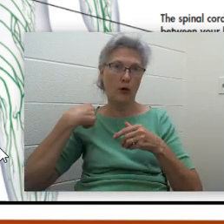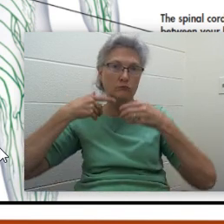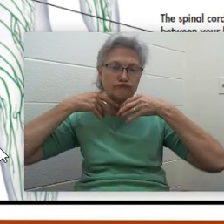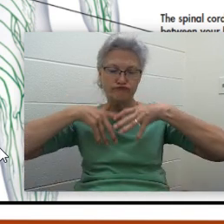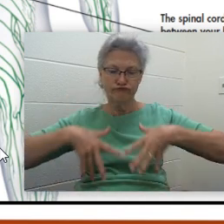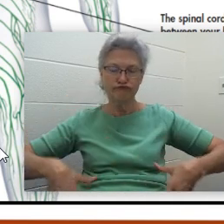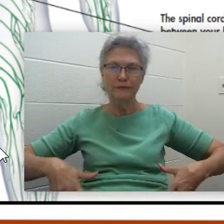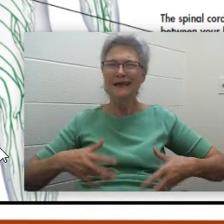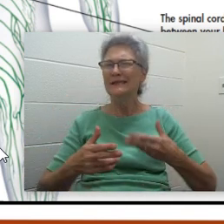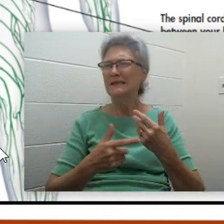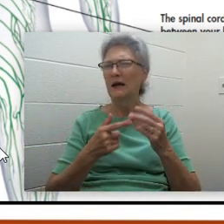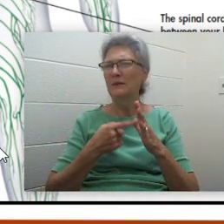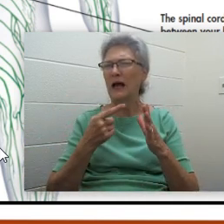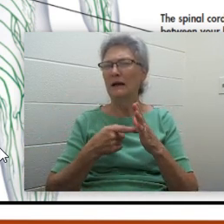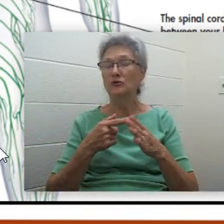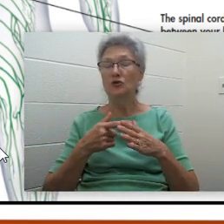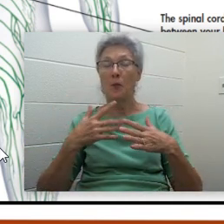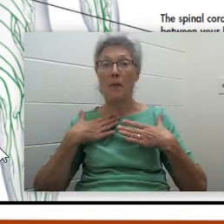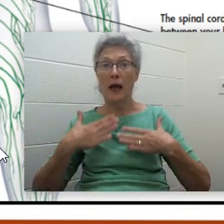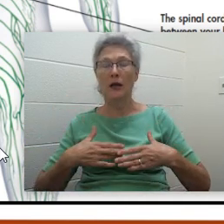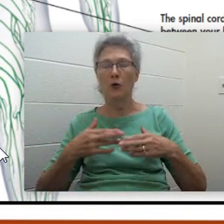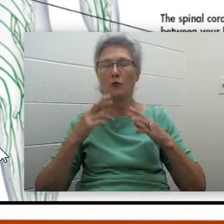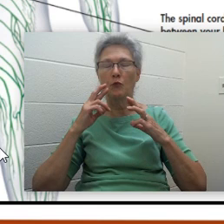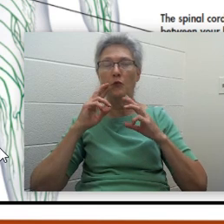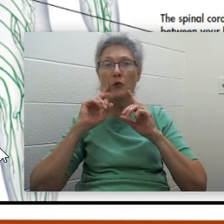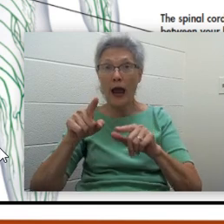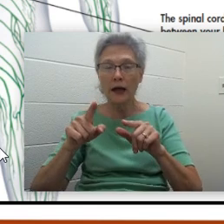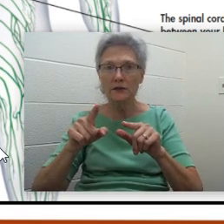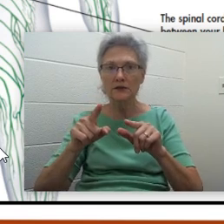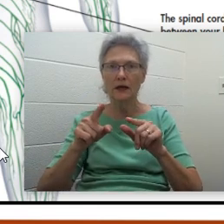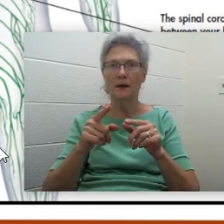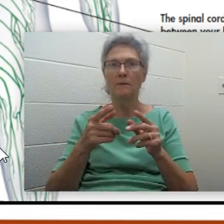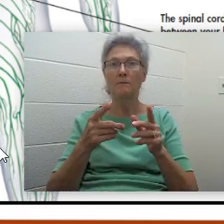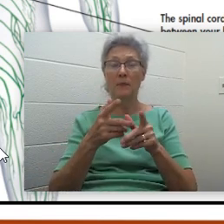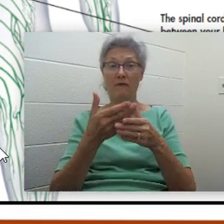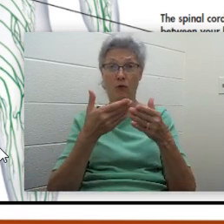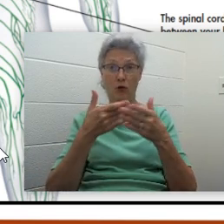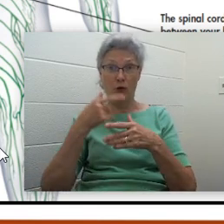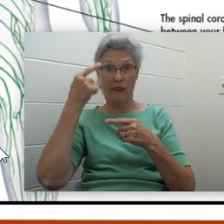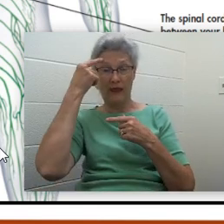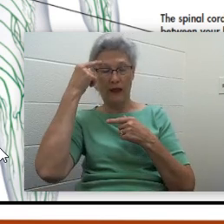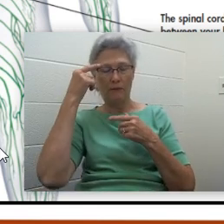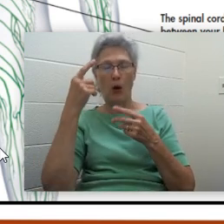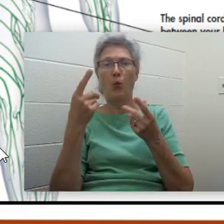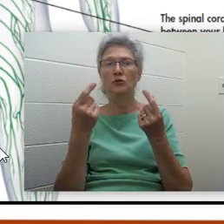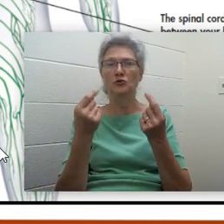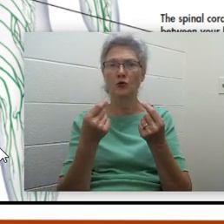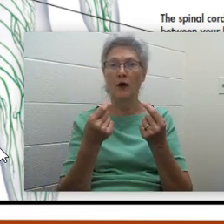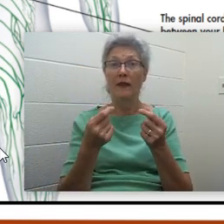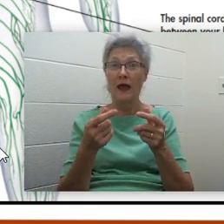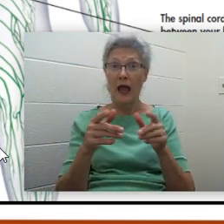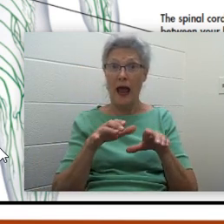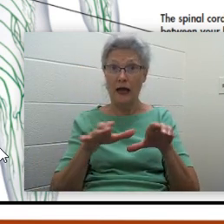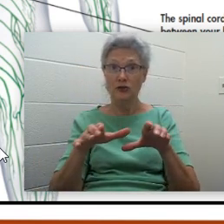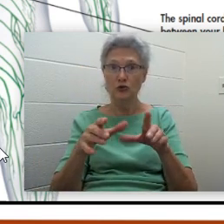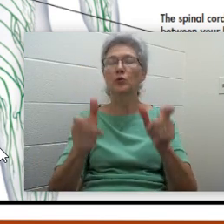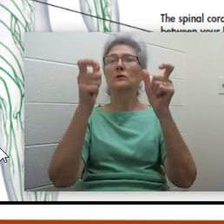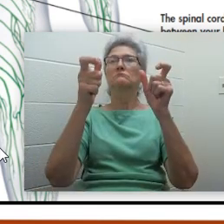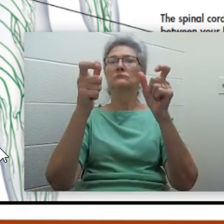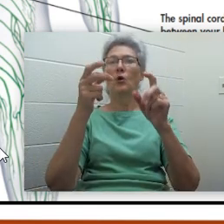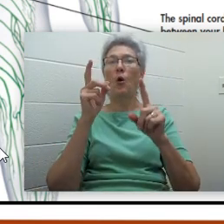body reacts before you think for even a split second about what to do. The action is quick and